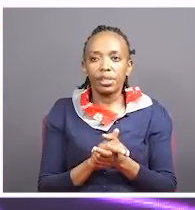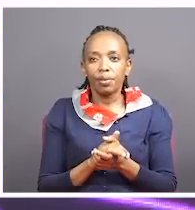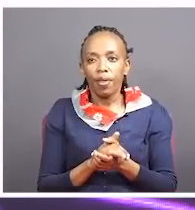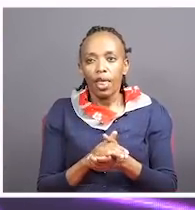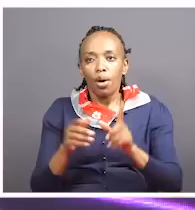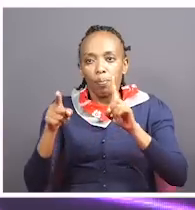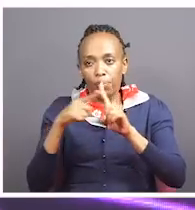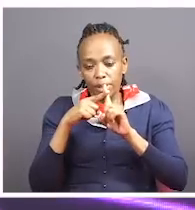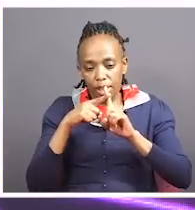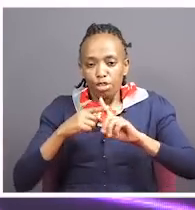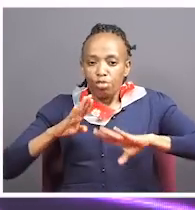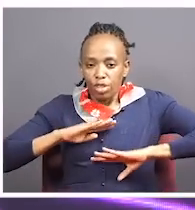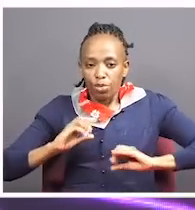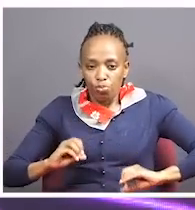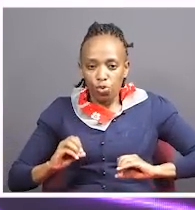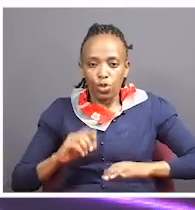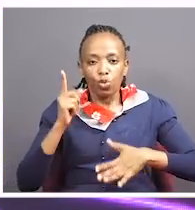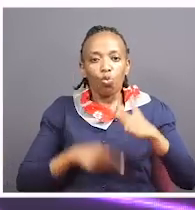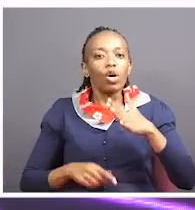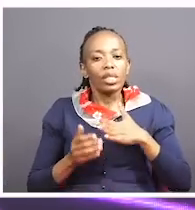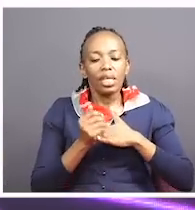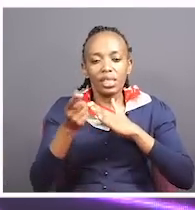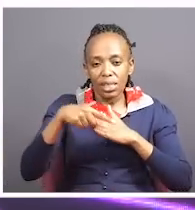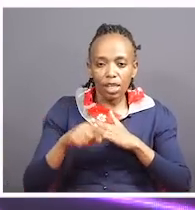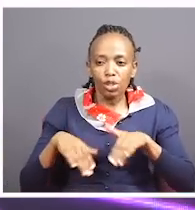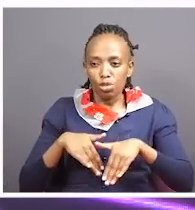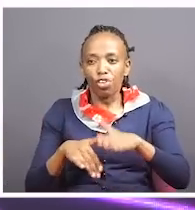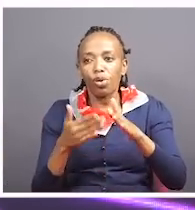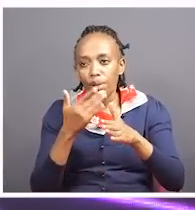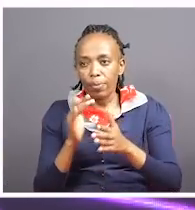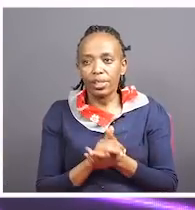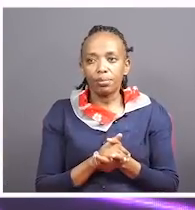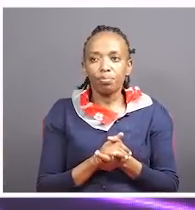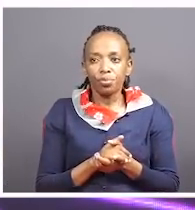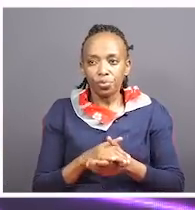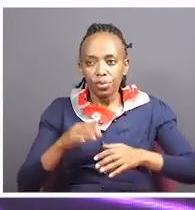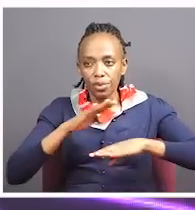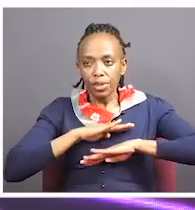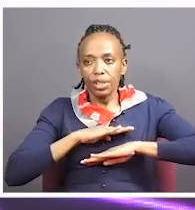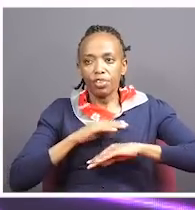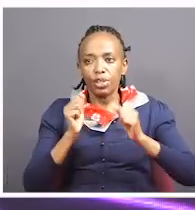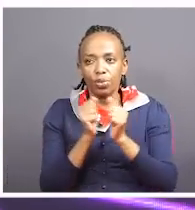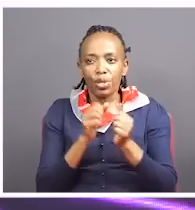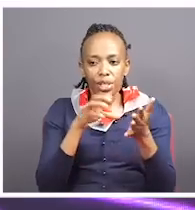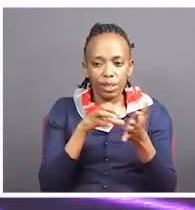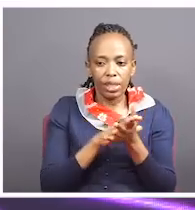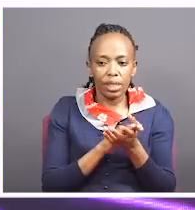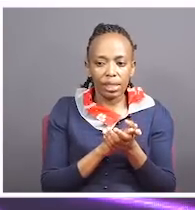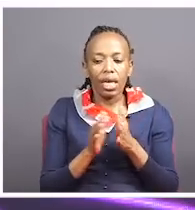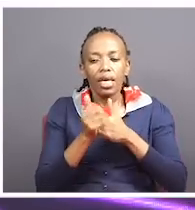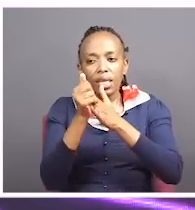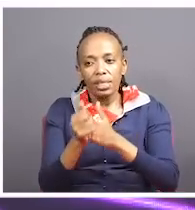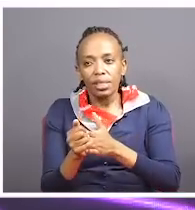achievement. Positive dissatisfaction is what leads us to pursue the better. Satisfaction with the status